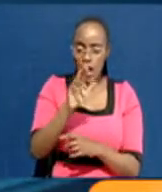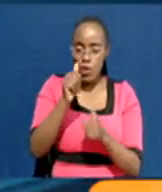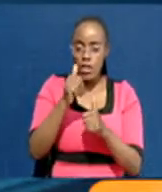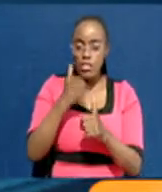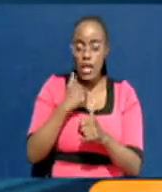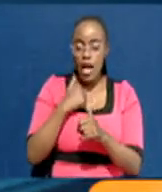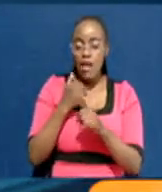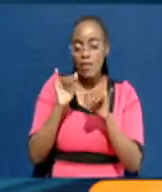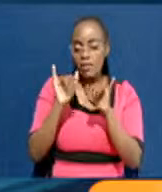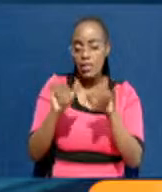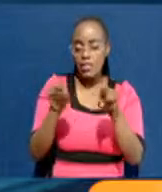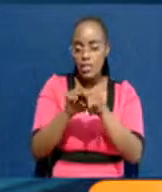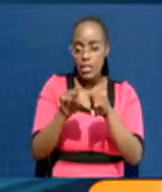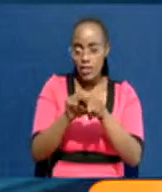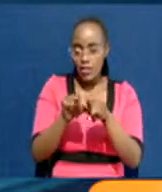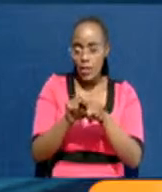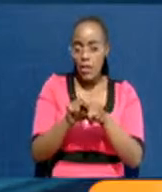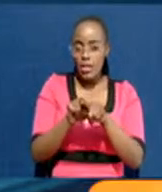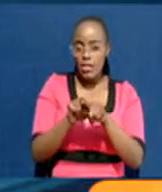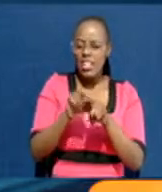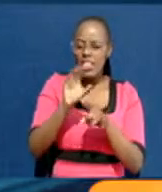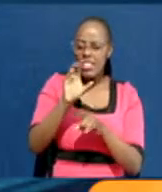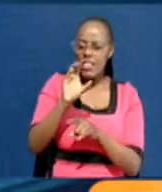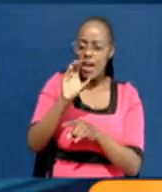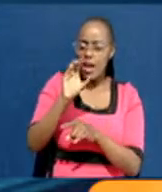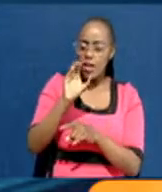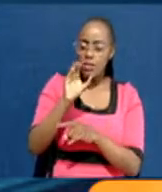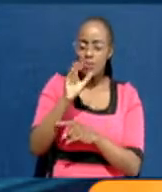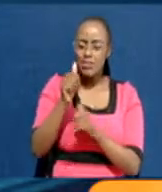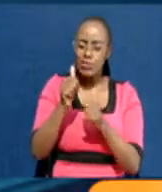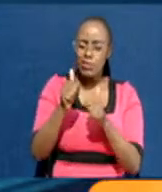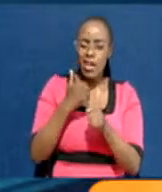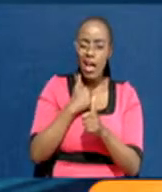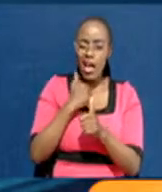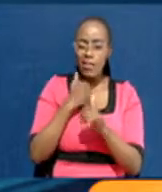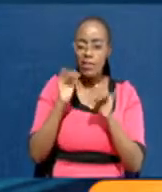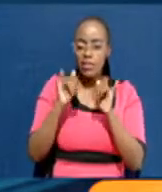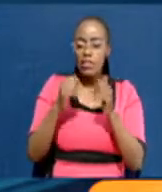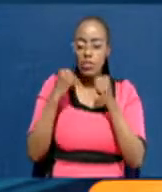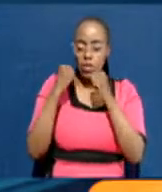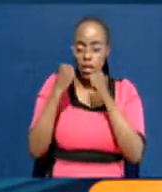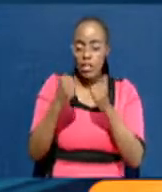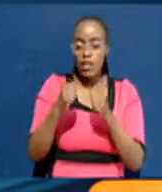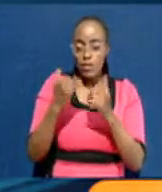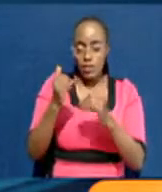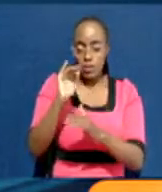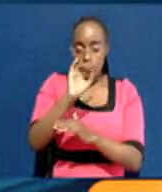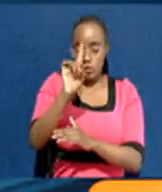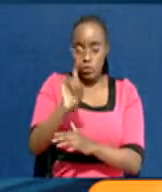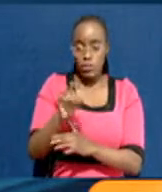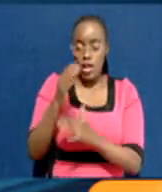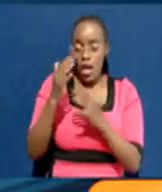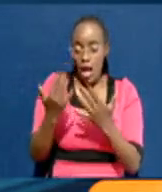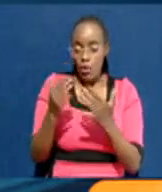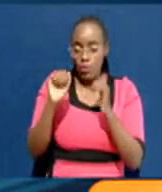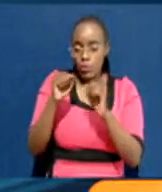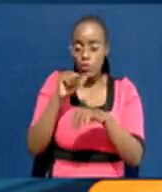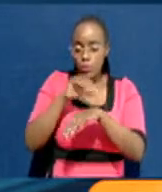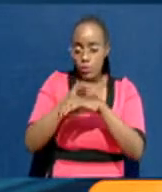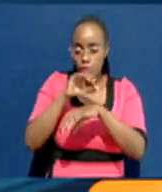for this month. And that just makes life harder for customers. And so they ask the question, John, how are banks making all of this